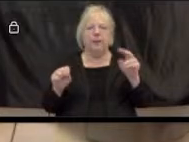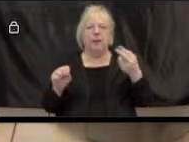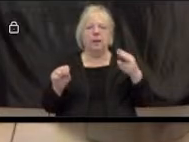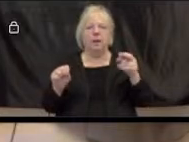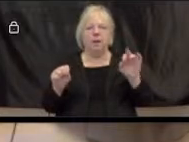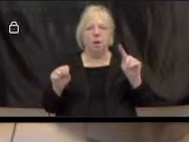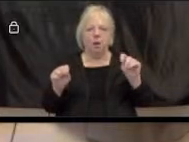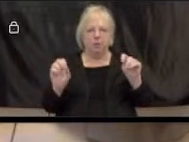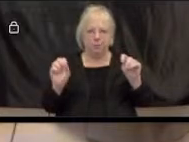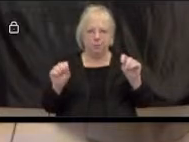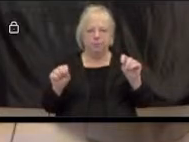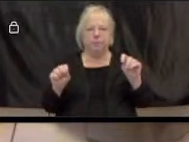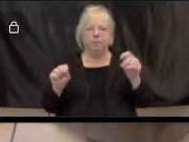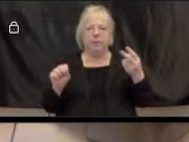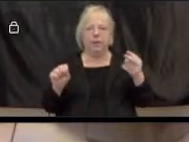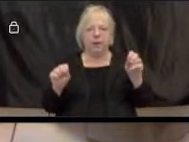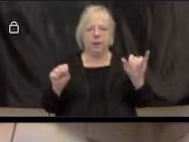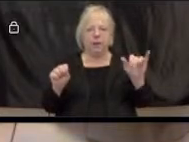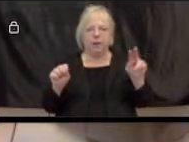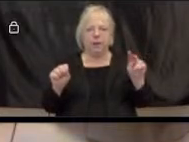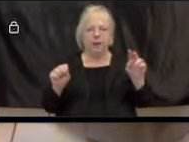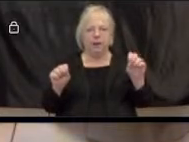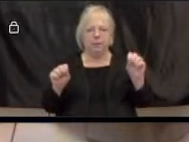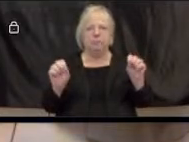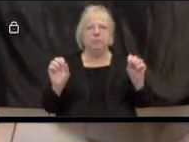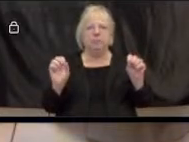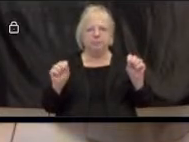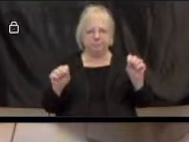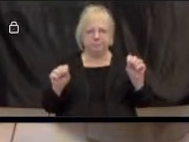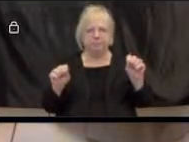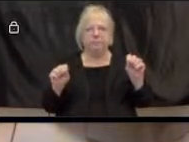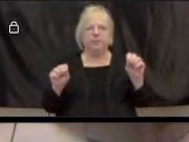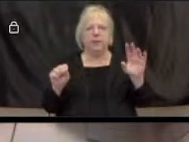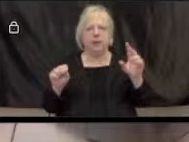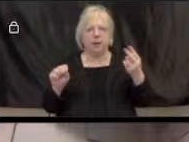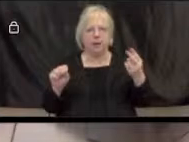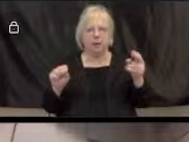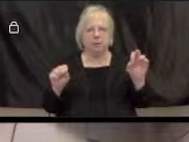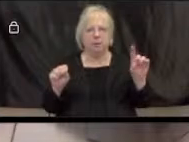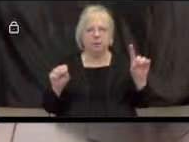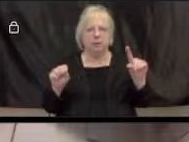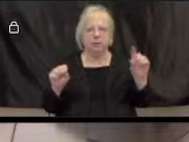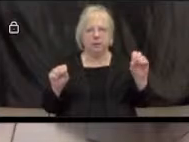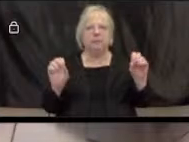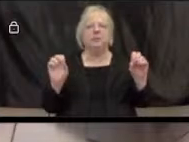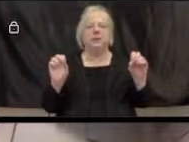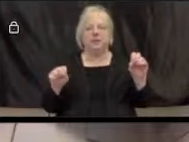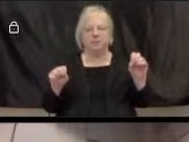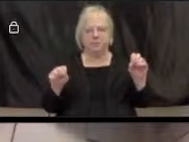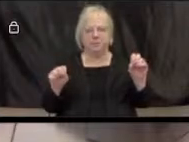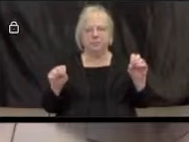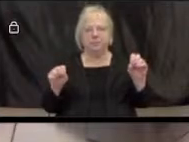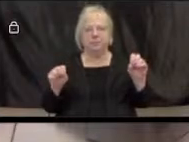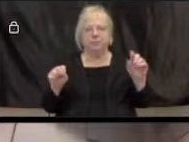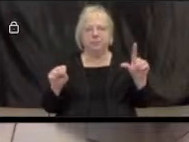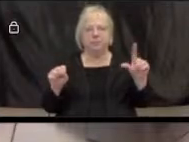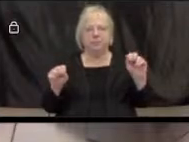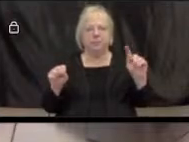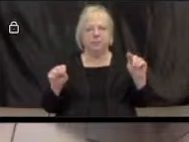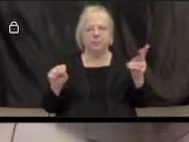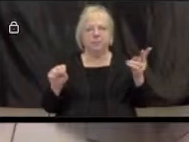Hart, Yes. Haynes, Yes. Hodge, Yes.